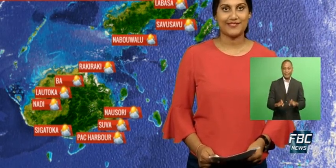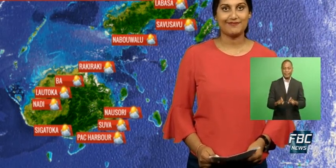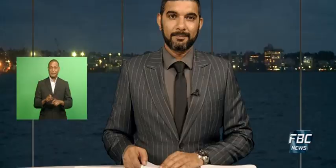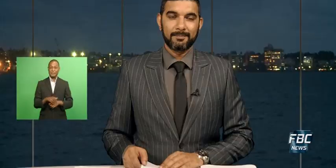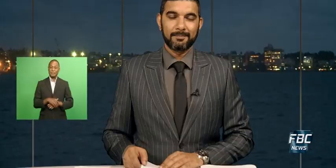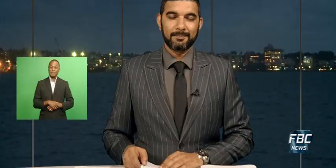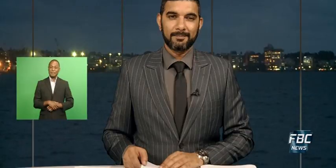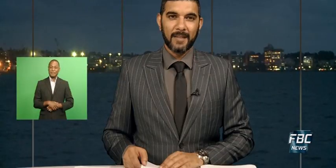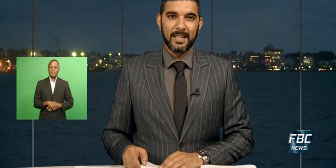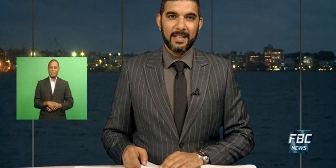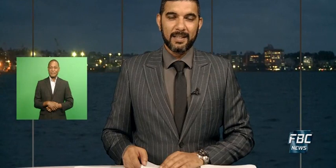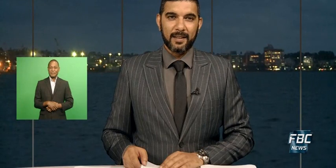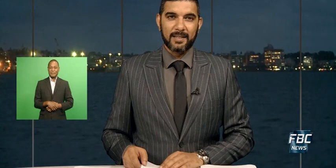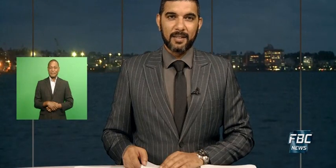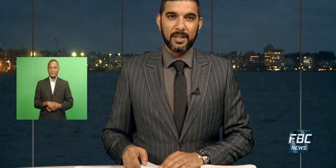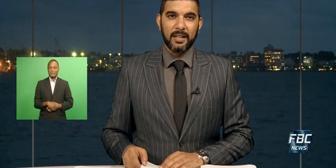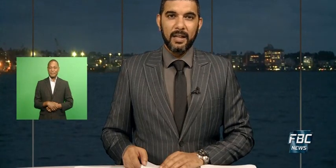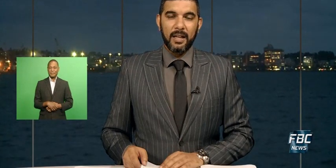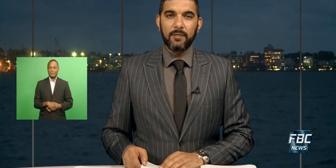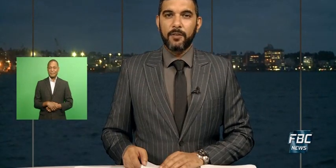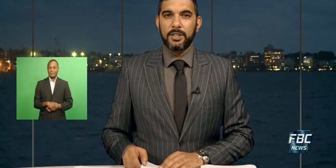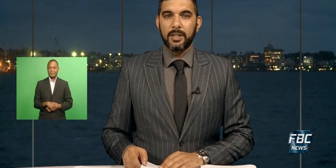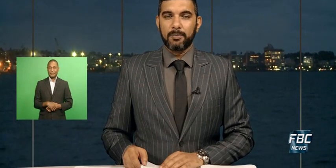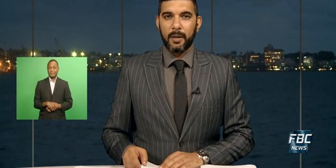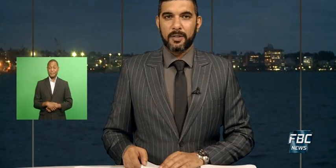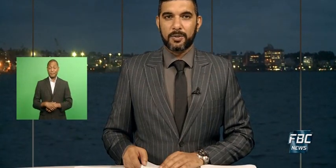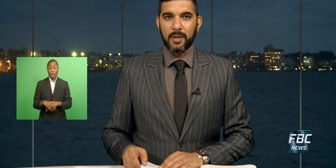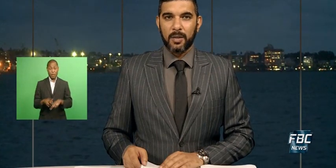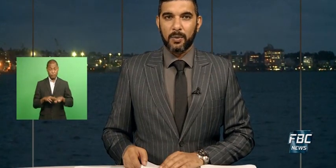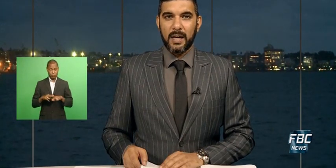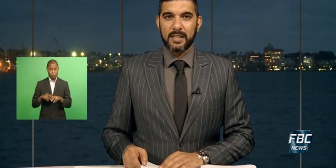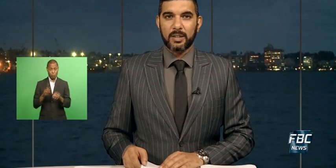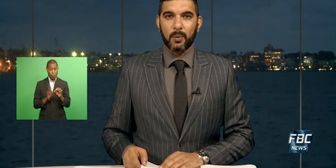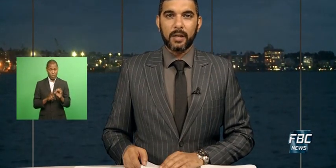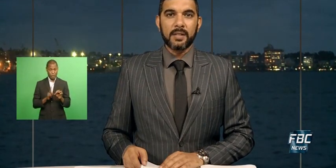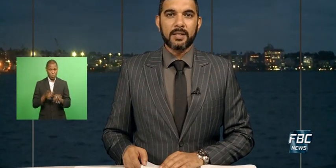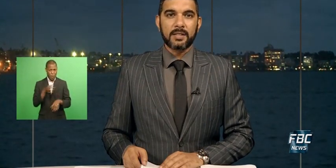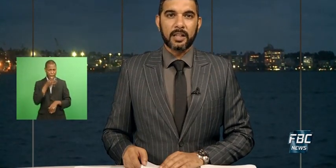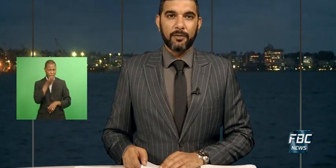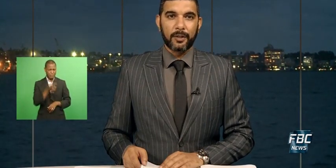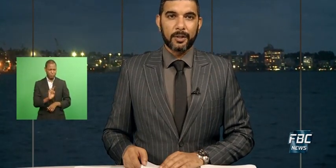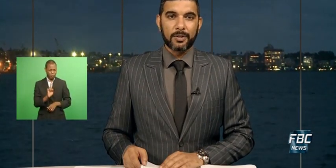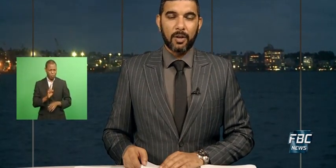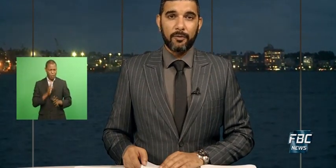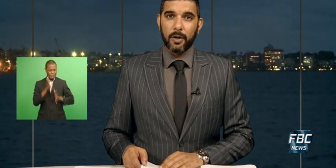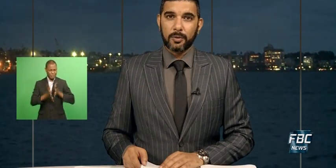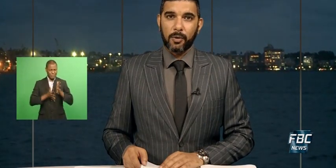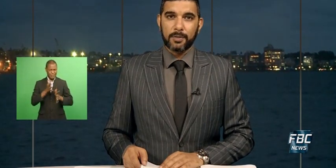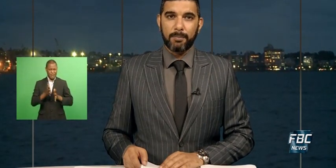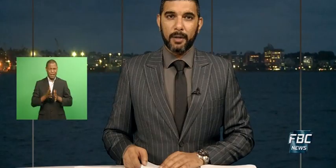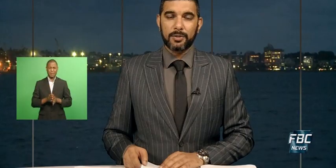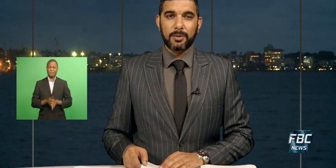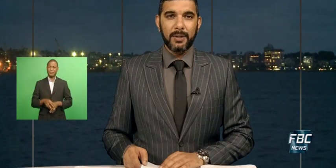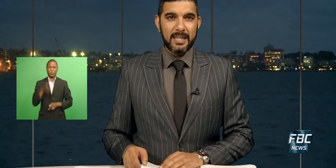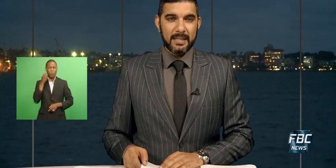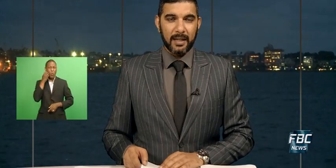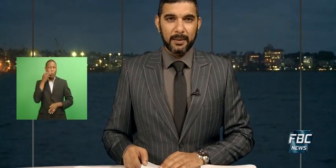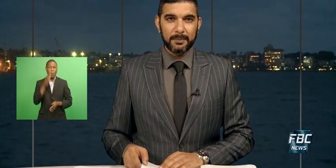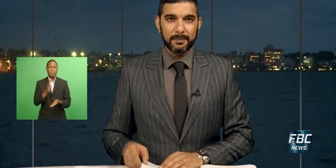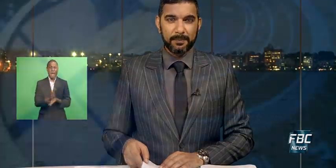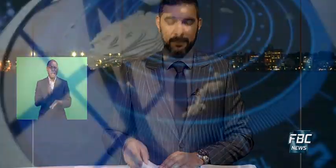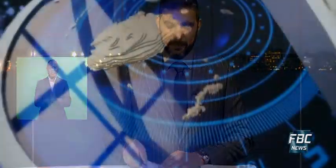Edwin. Thanks, Angie. In Fijian Pulse tonight, we ask, what is the significance of hot cross buns to